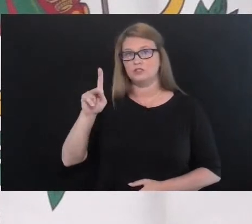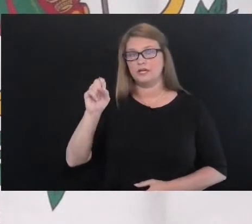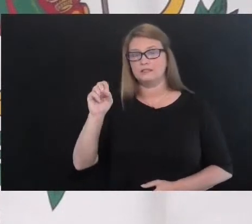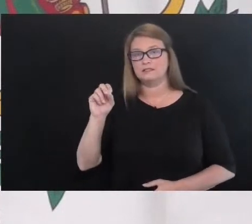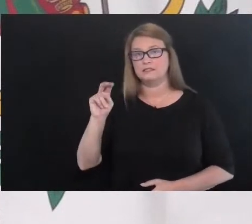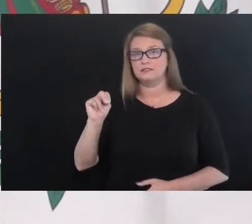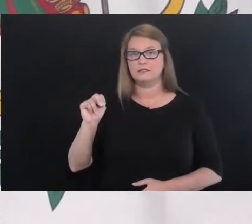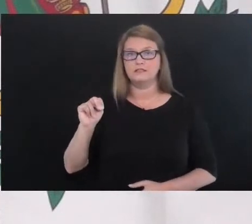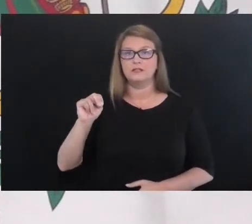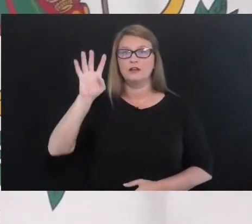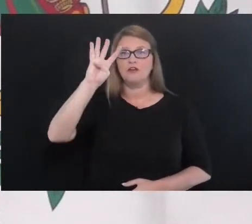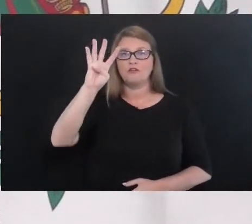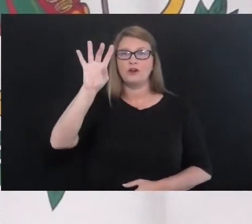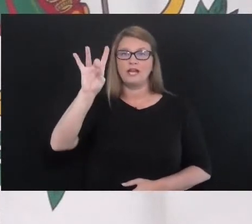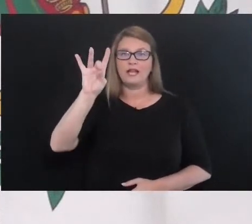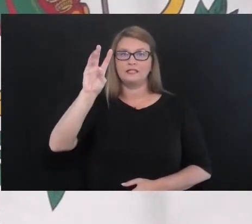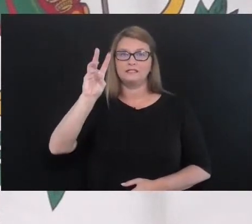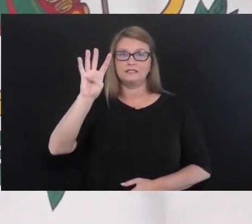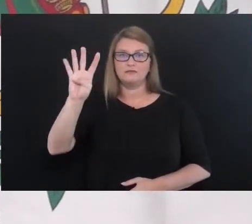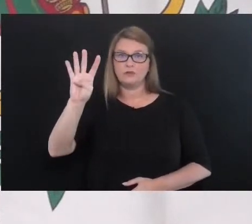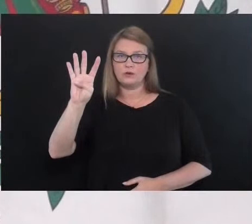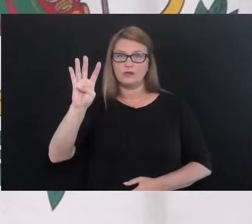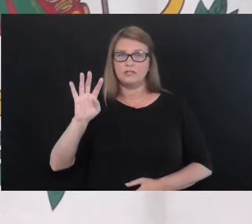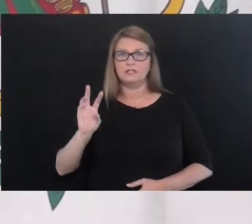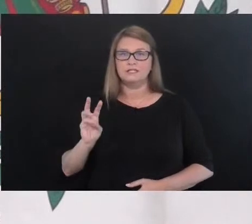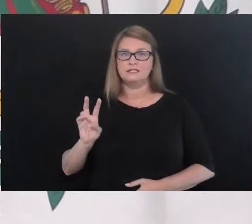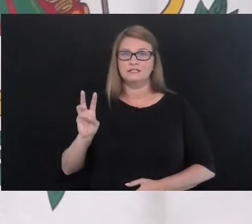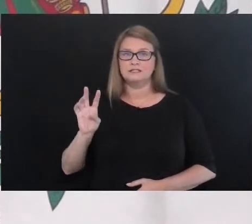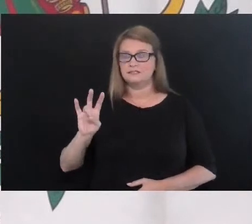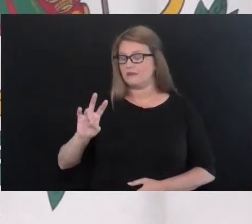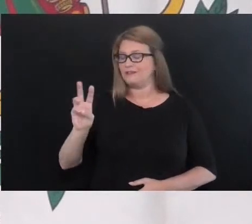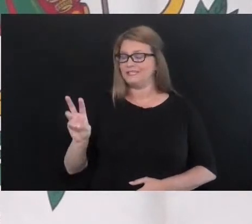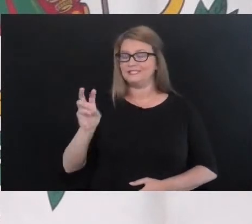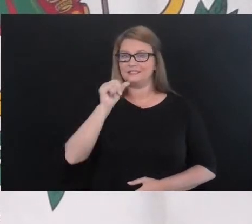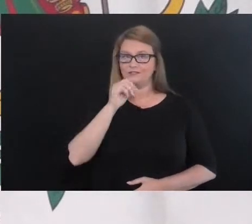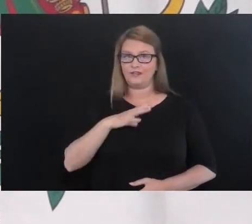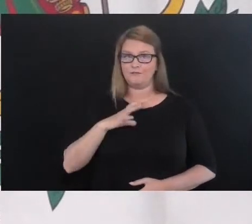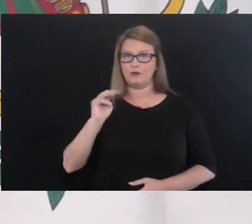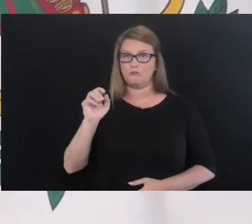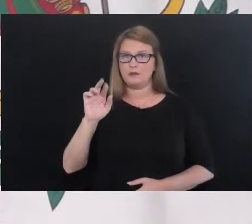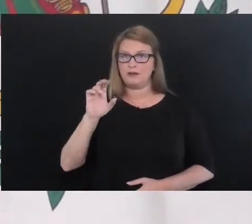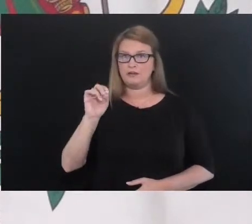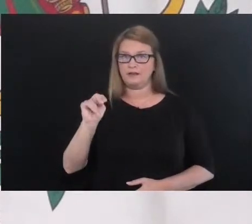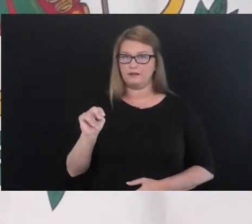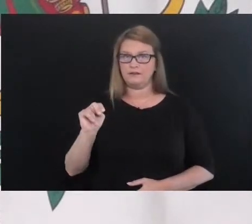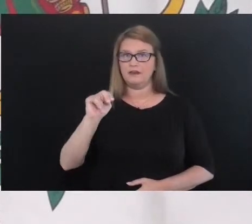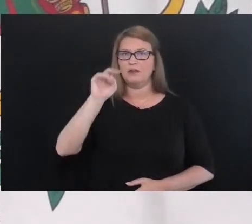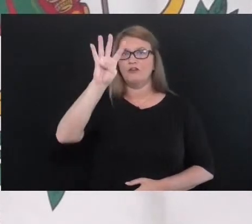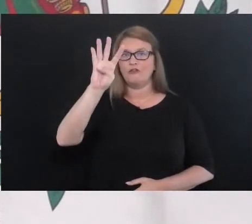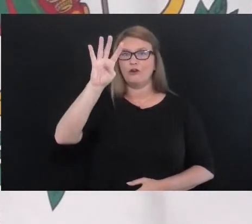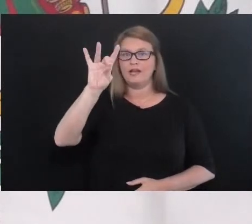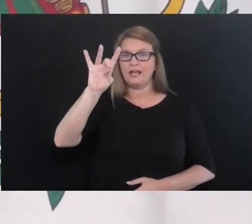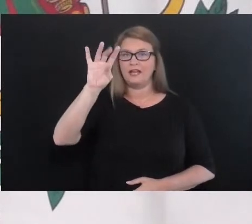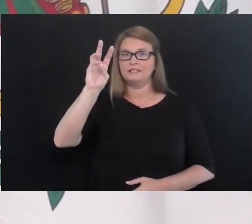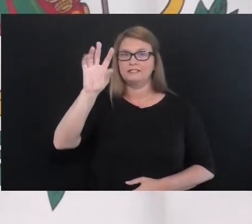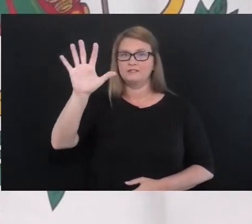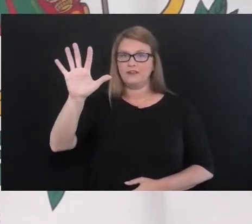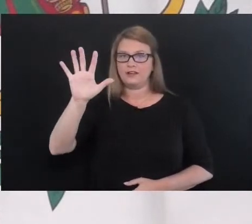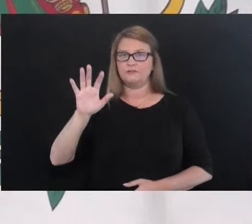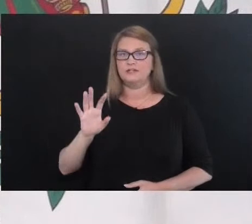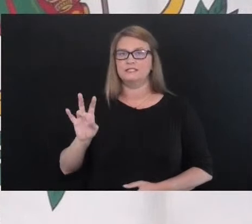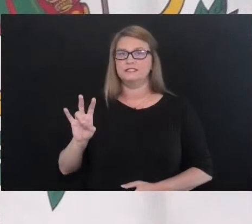County. The 4,864th death, a 76-year-old female from Marion County. The 4,865th